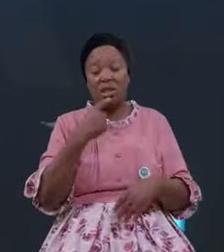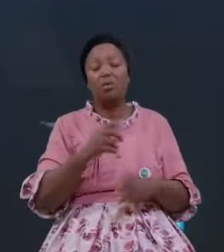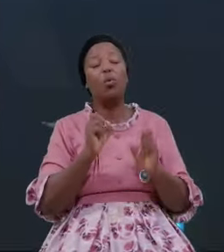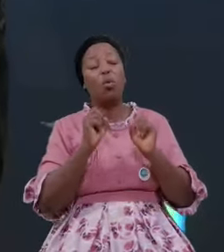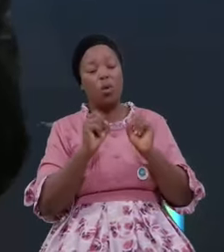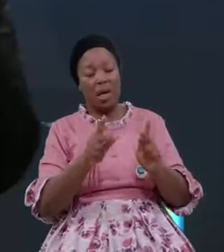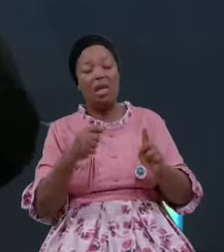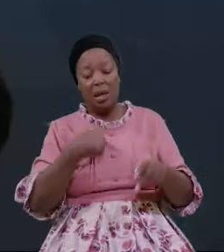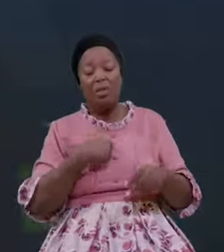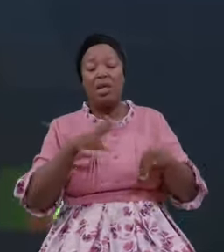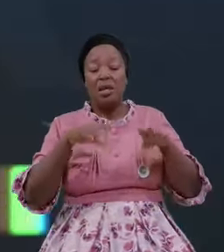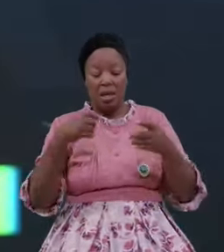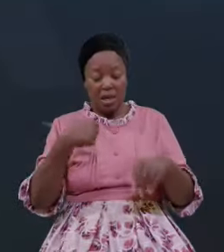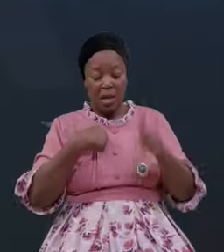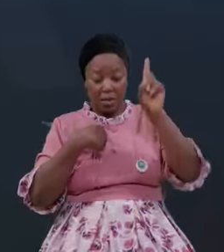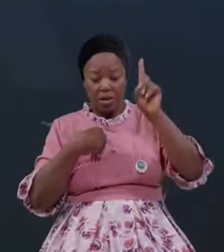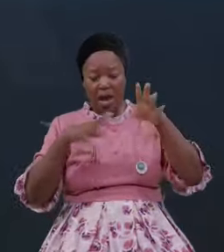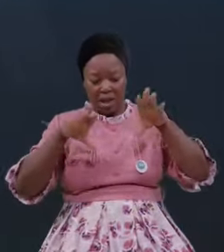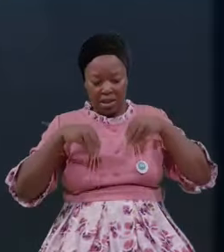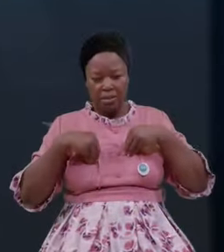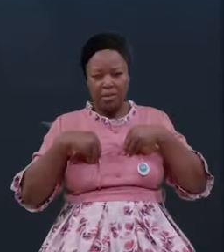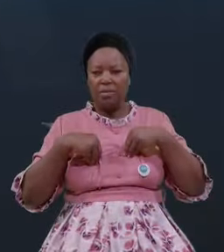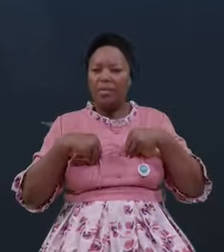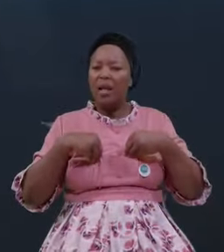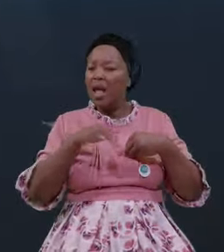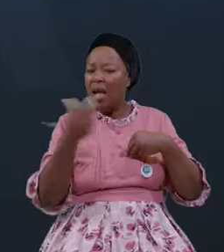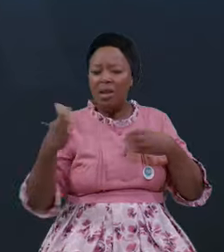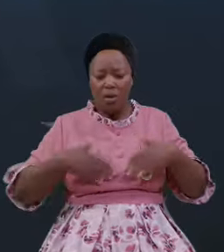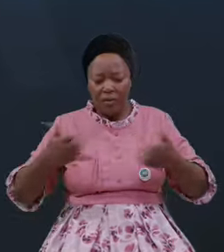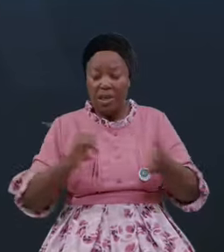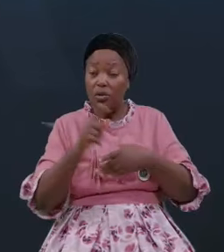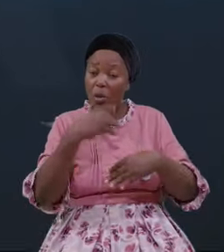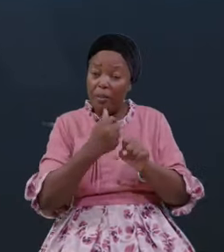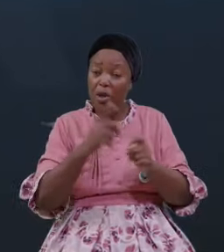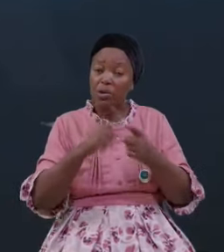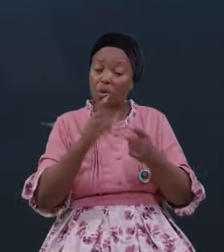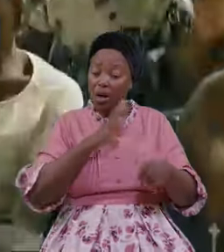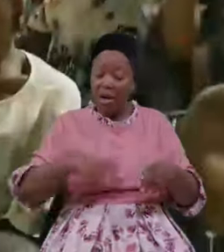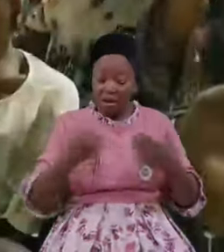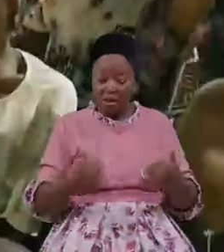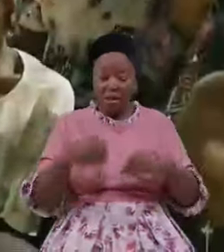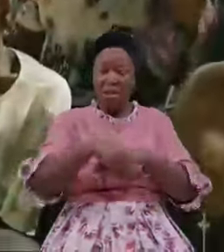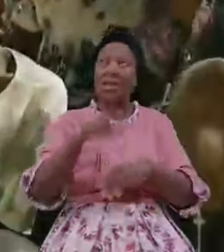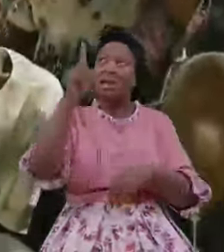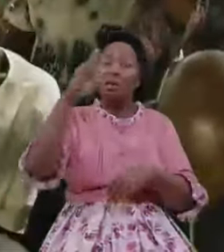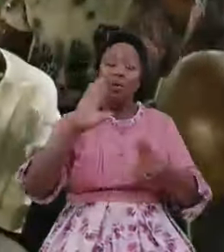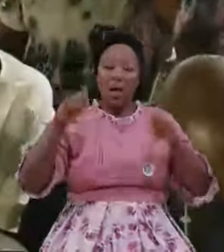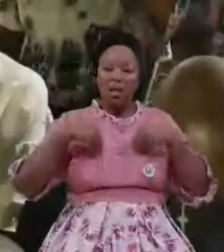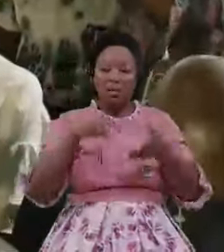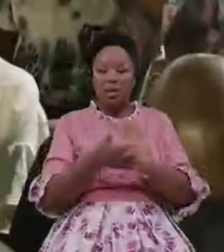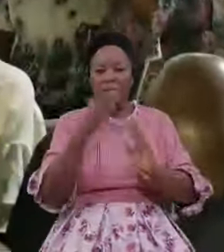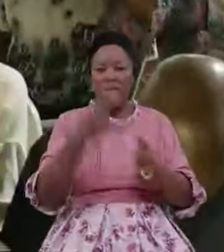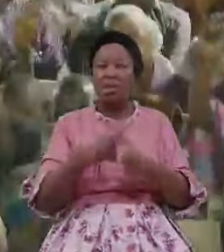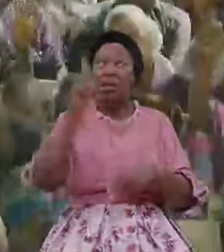accept. Whatever confession you make about Christ tonight, he will accept. He will forgive